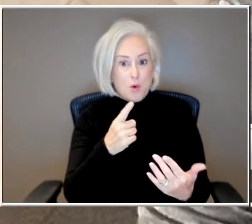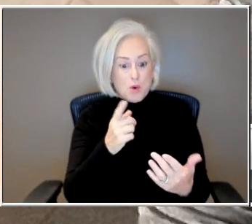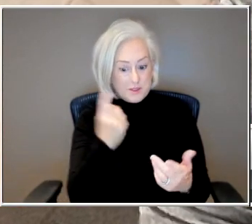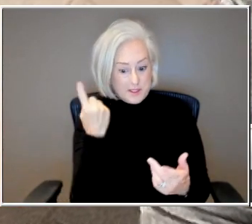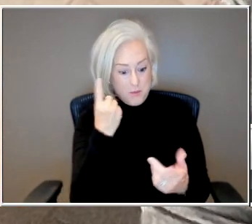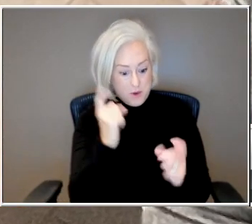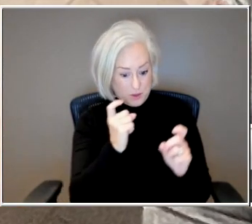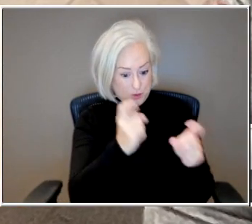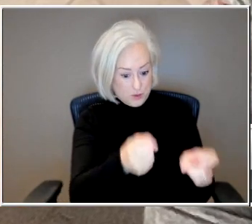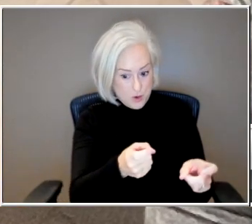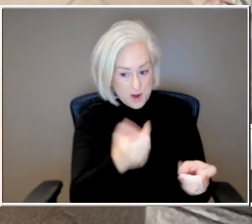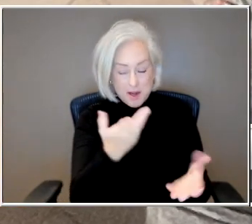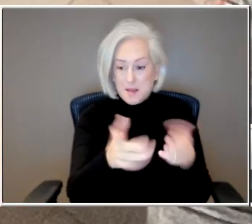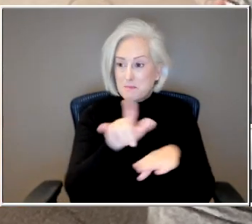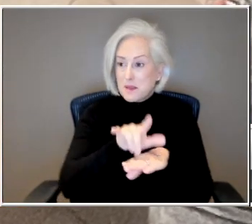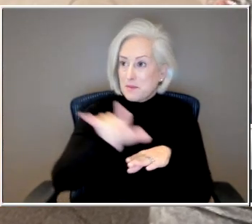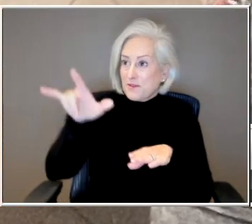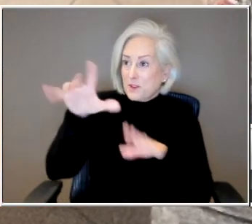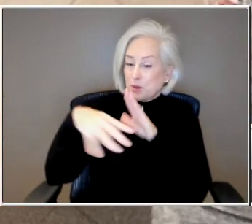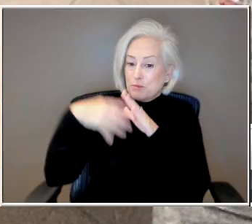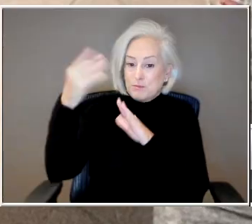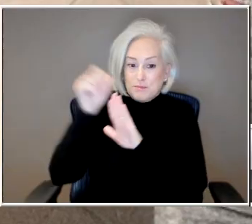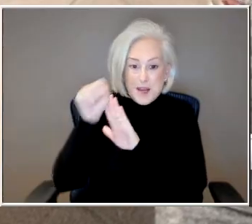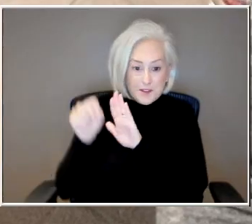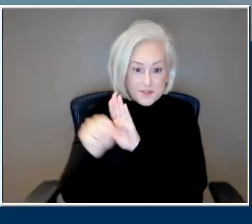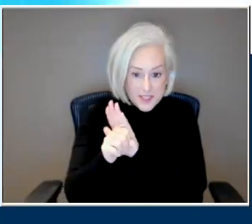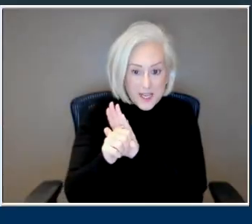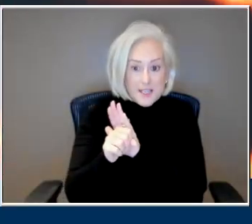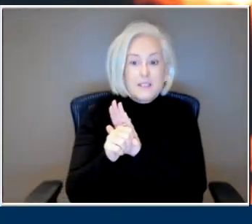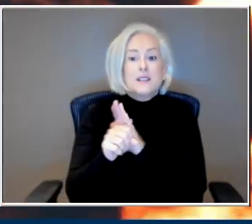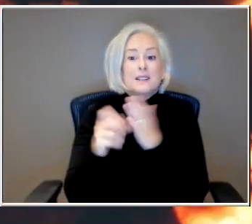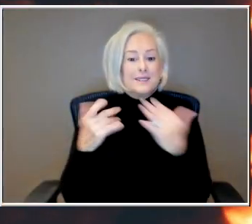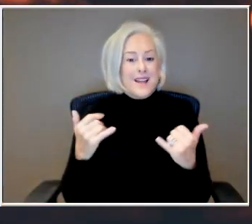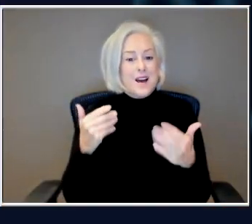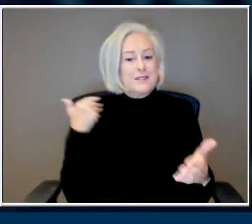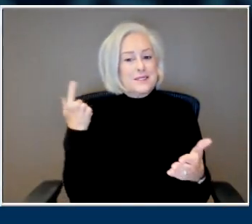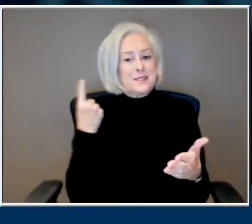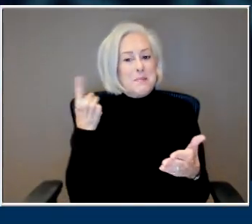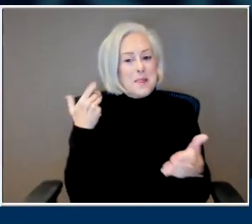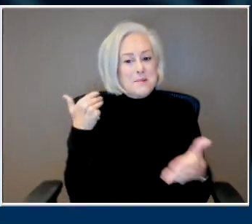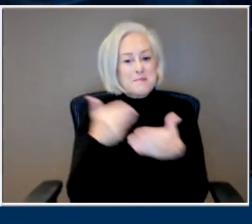happen before. Now there's another option closer to home.